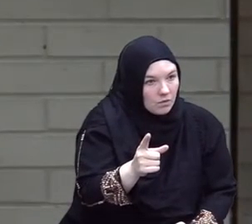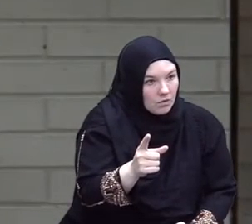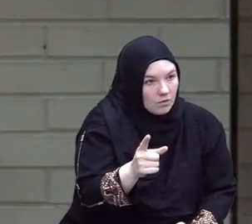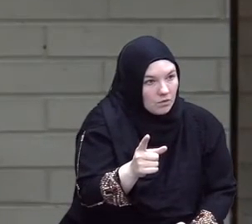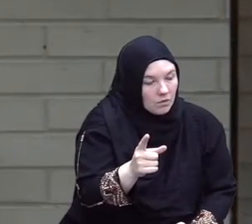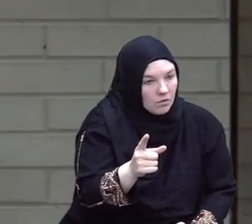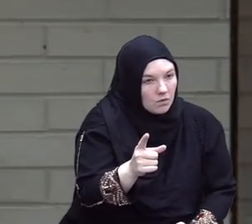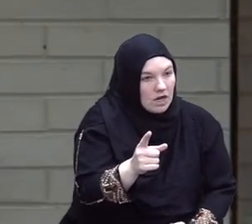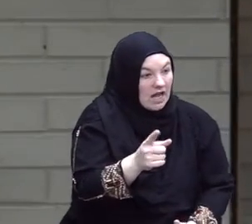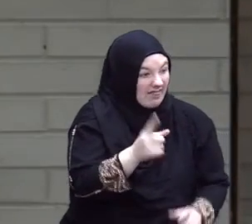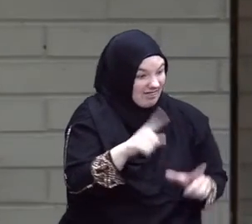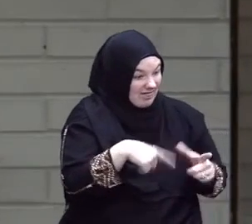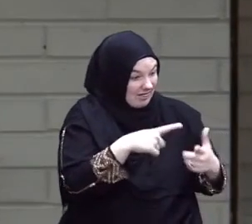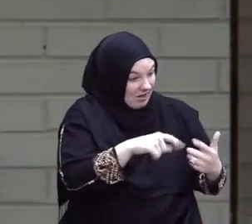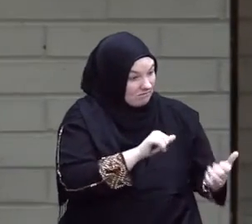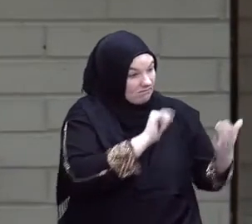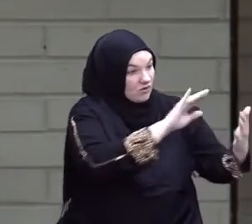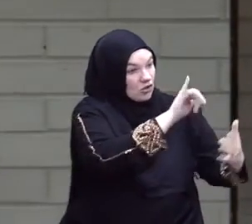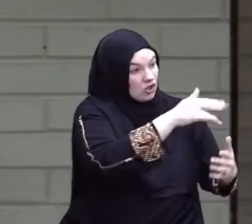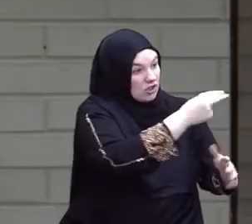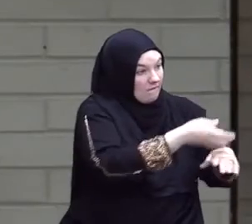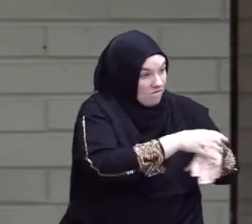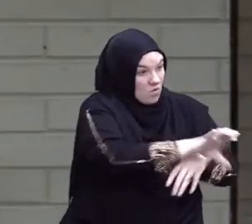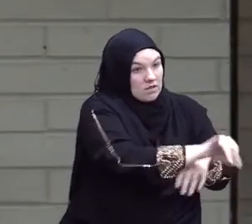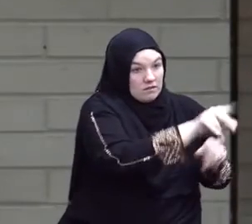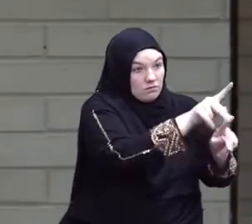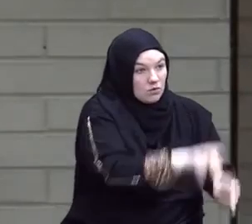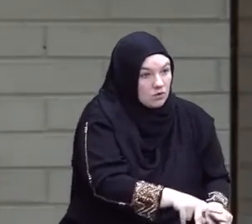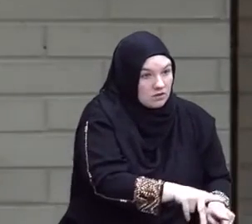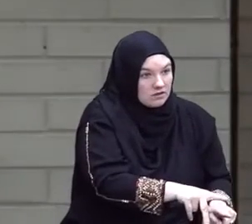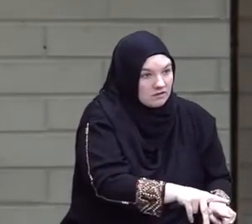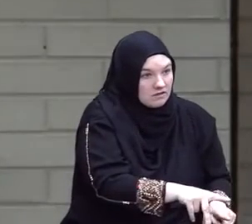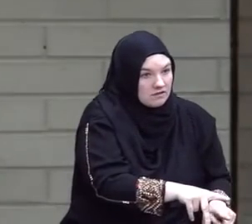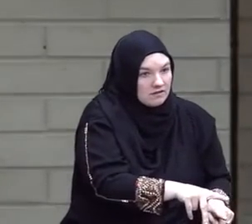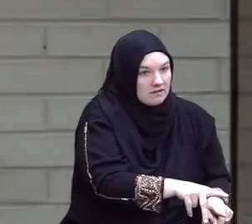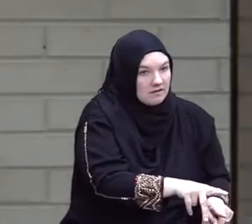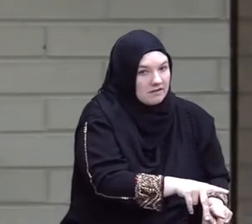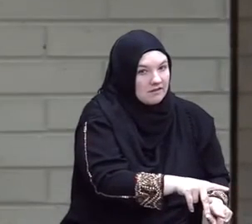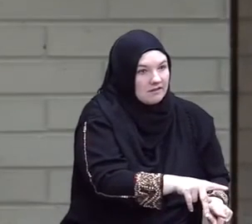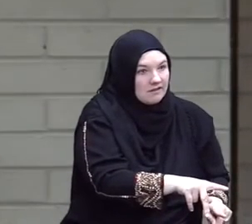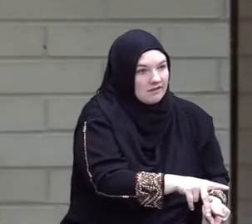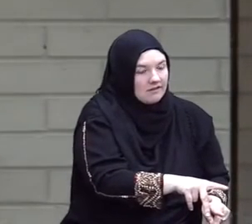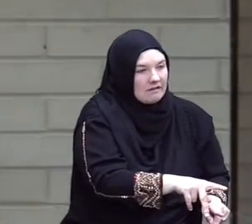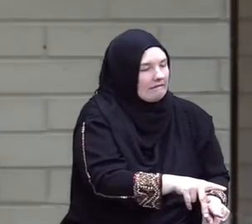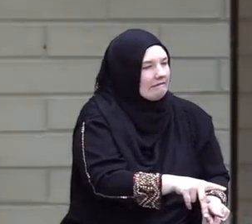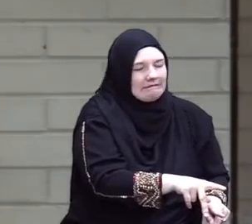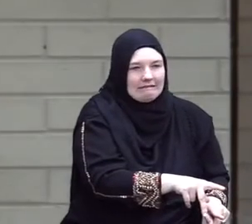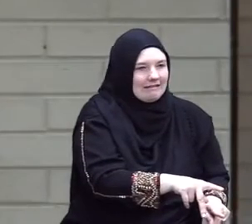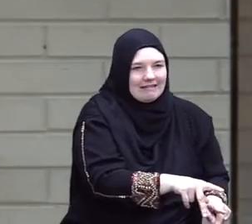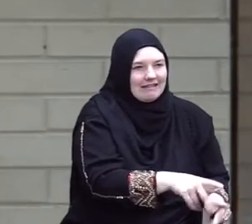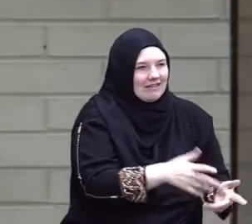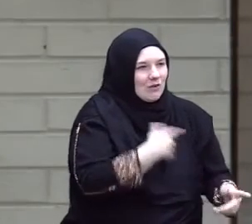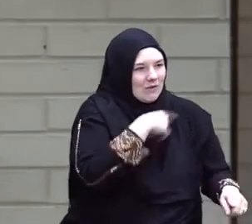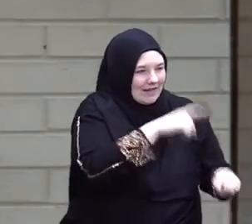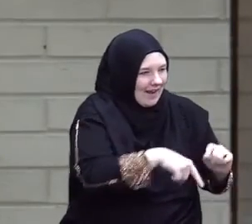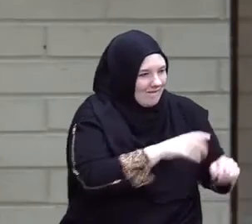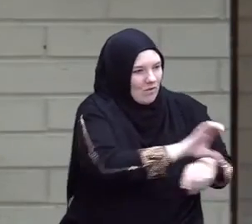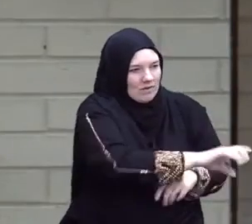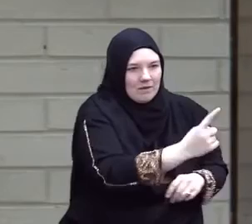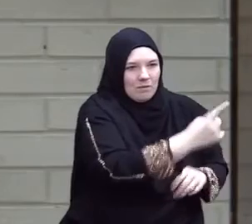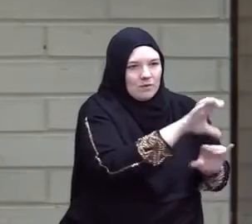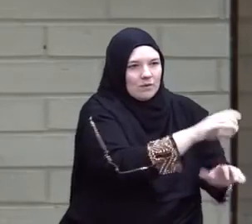go to the jinn to force this person to love you by making you beautiful against your own nature,